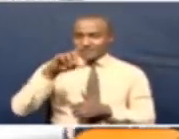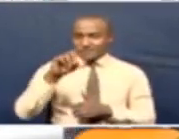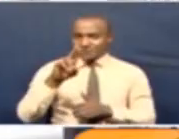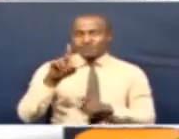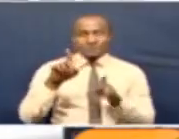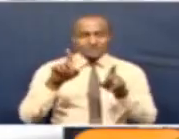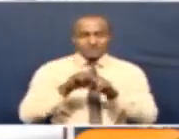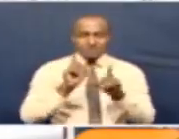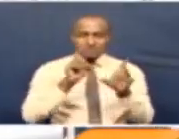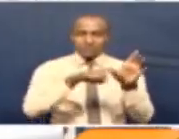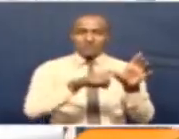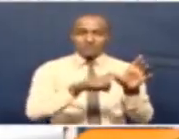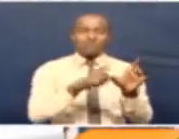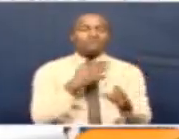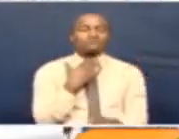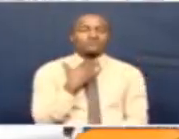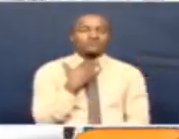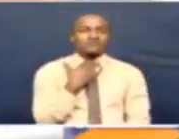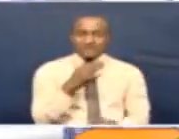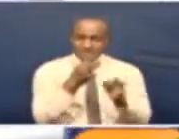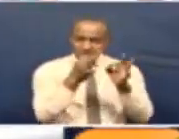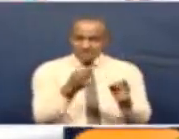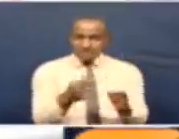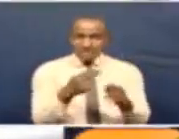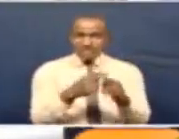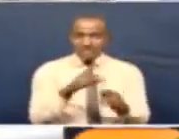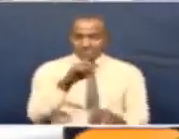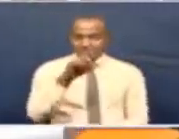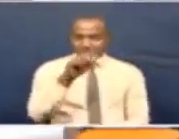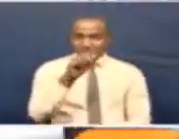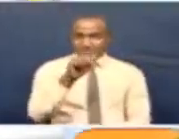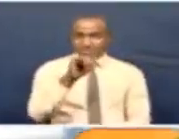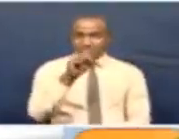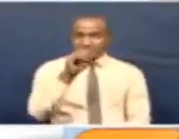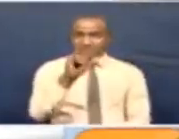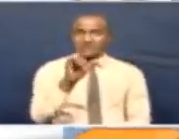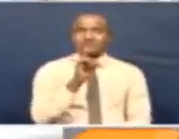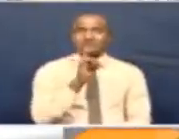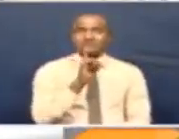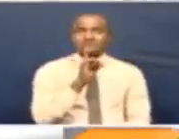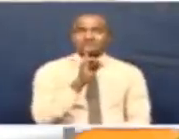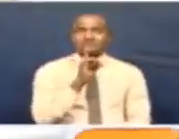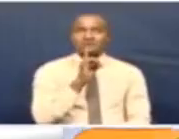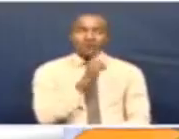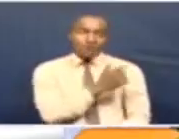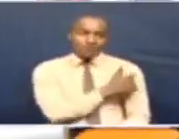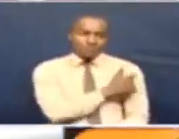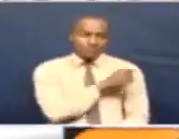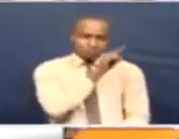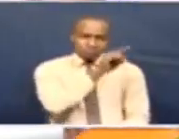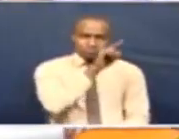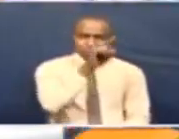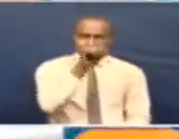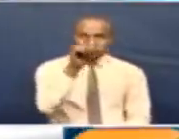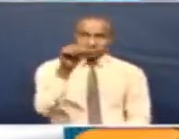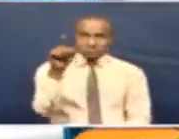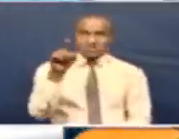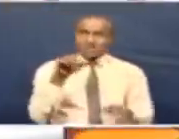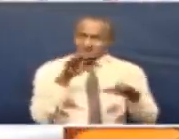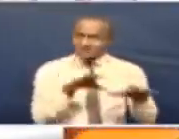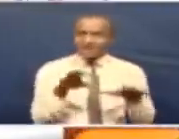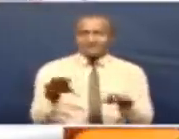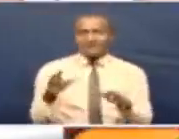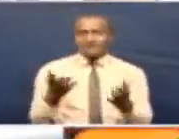to KMPDU Treasurer Daisy Korill, a number of services in major teaching and referral hospitals in the country have been